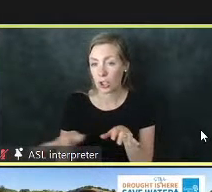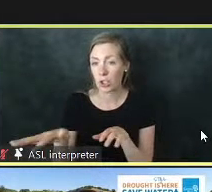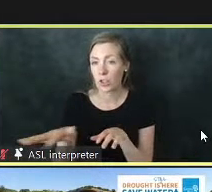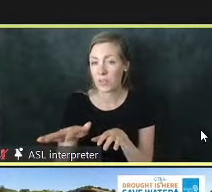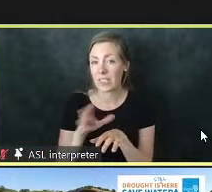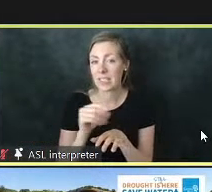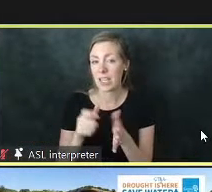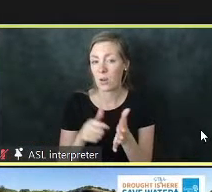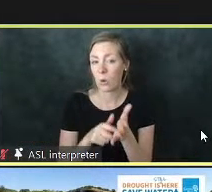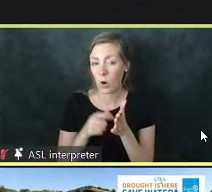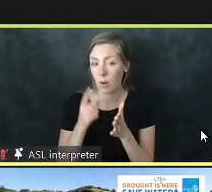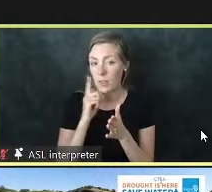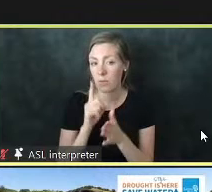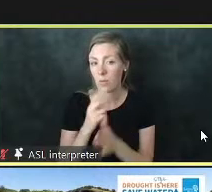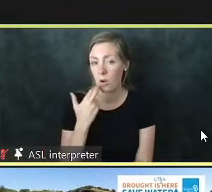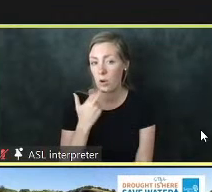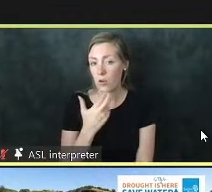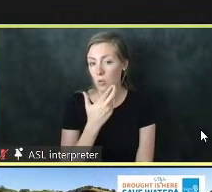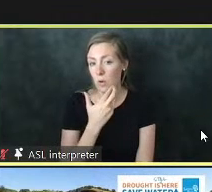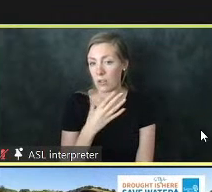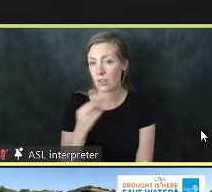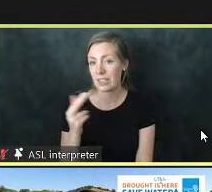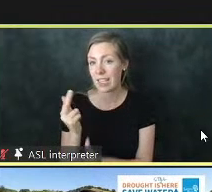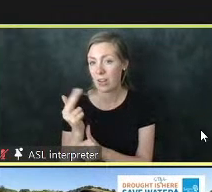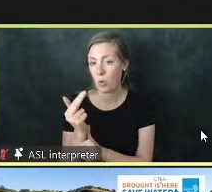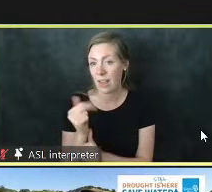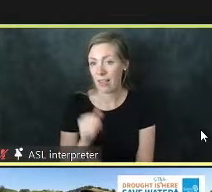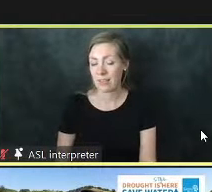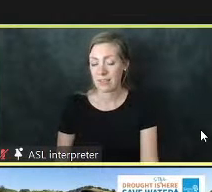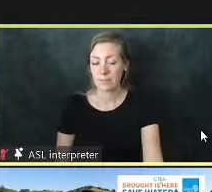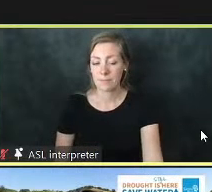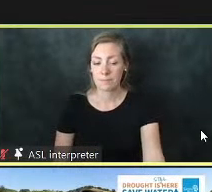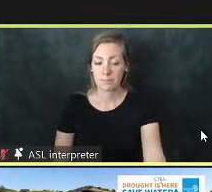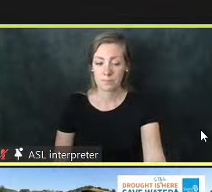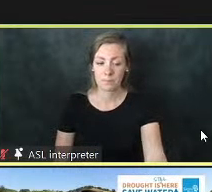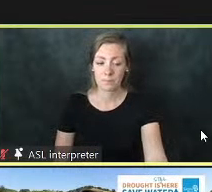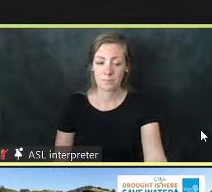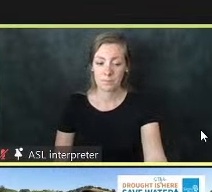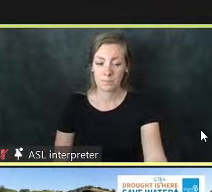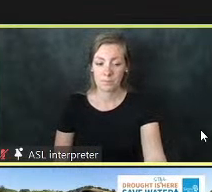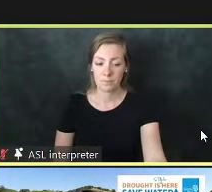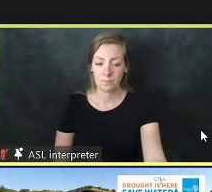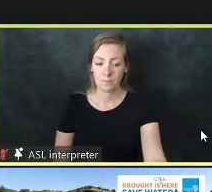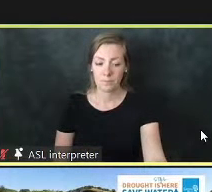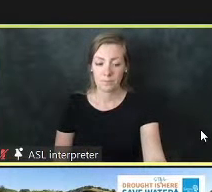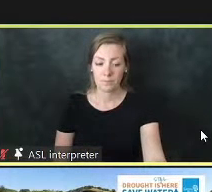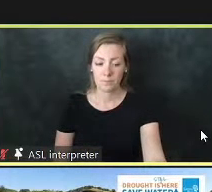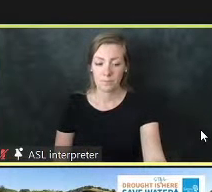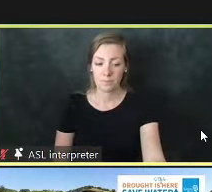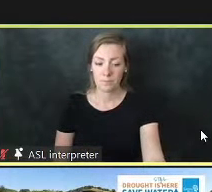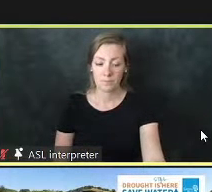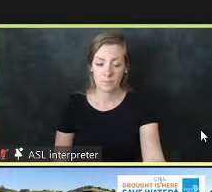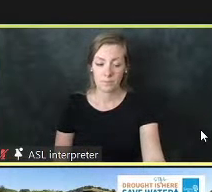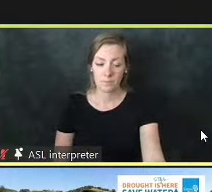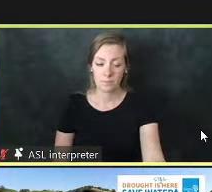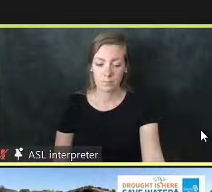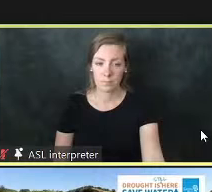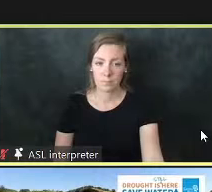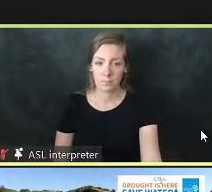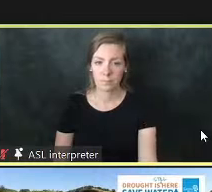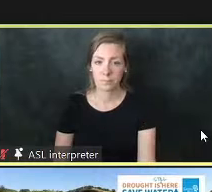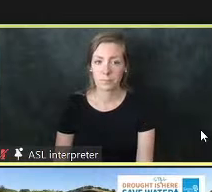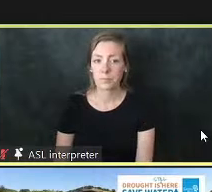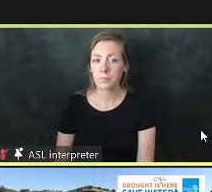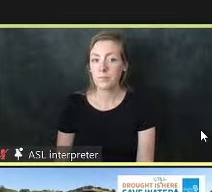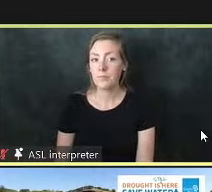estar requirements for restaurants gastando and agua, ya hotels. sea como lavando las banquetas, Next lavando slide, please. los driveways o diferentes So I prácticas was para asked